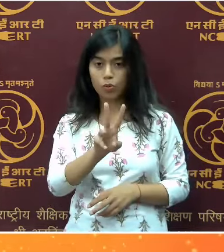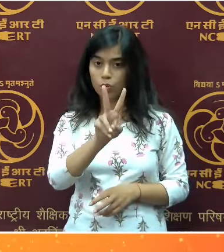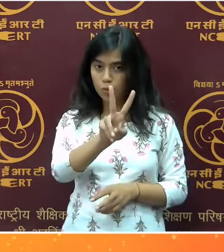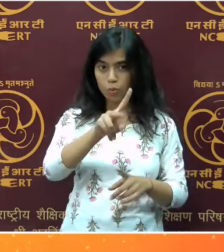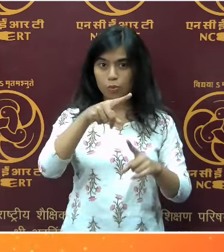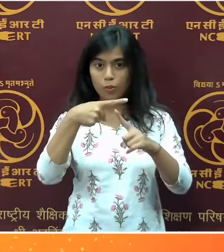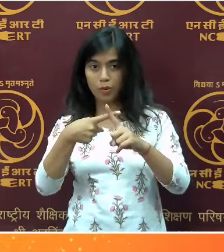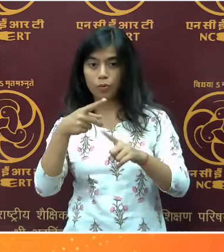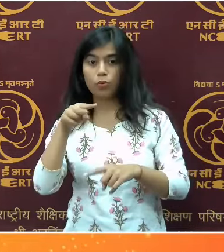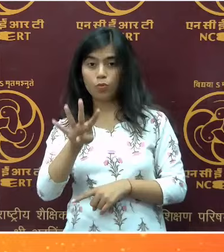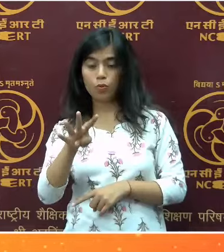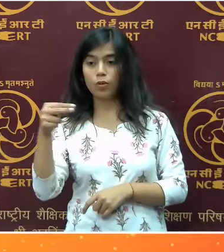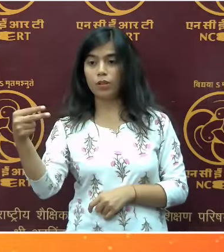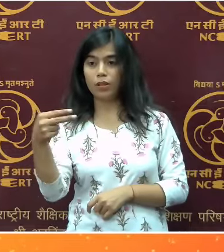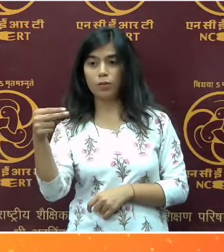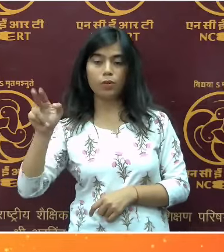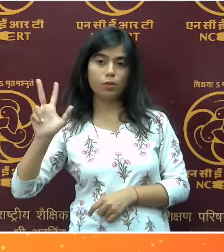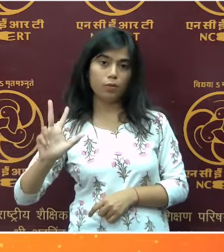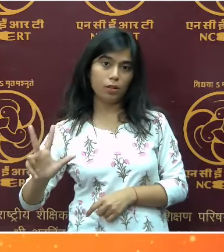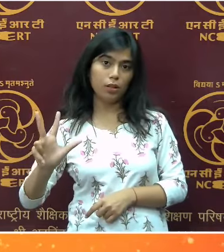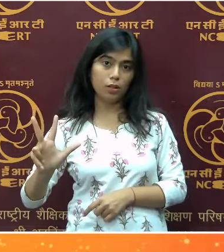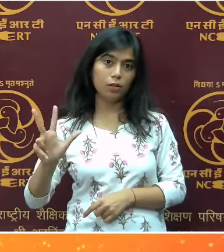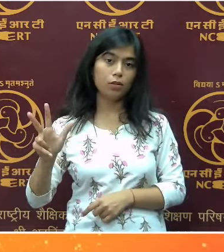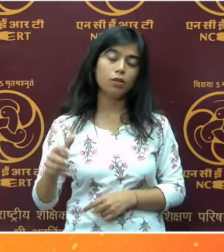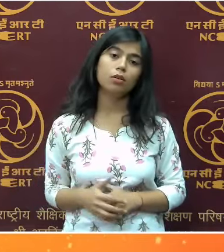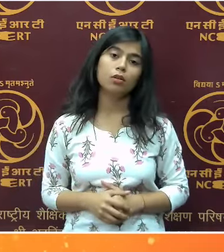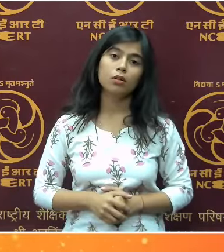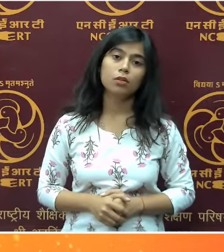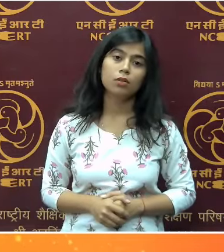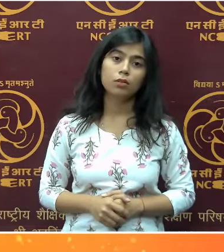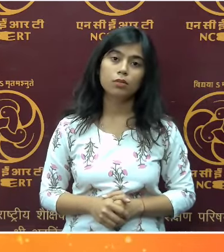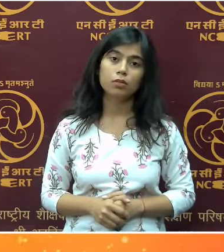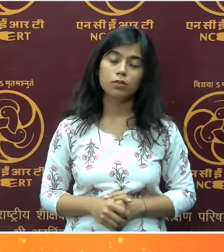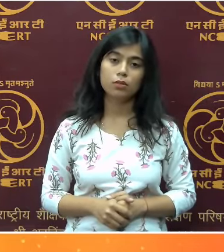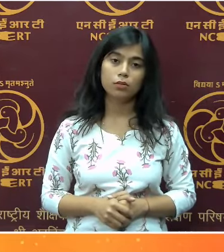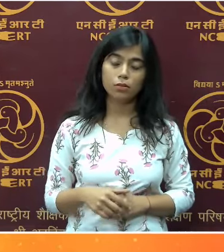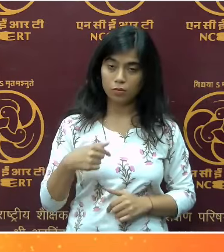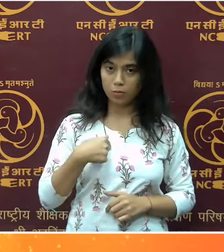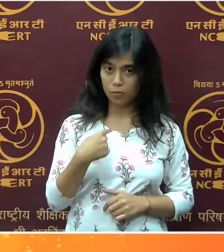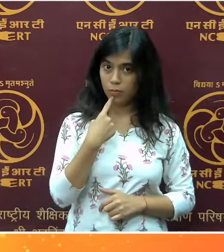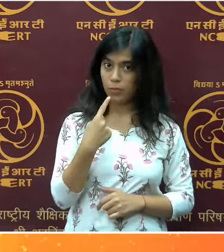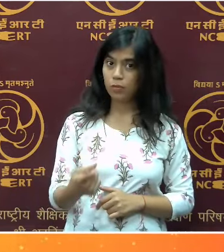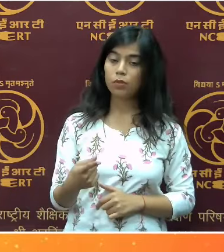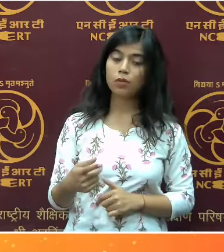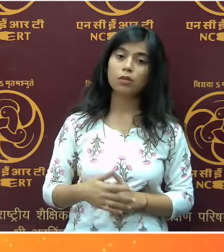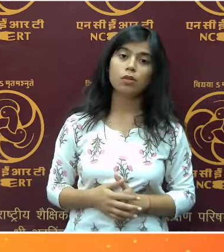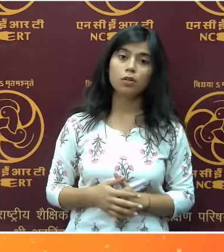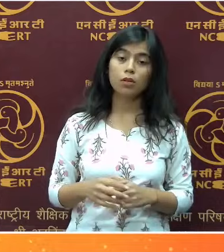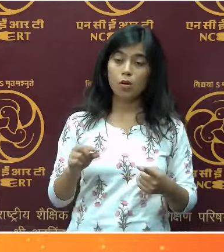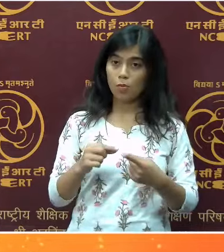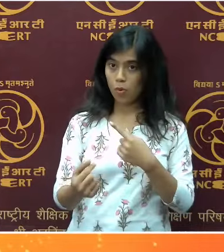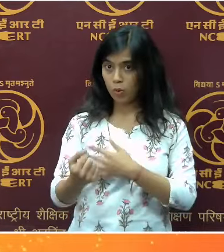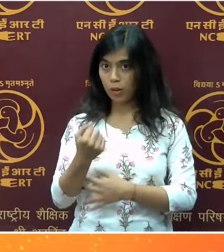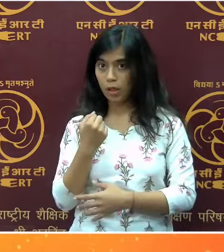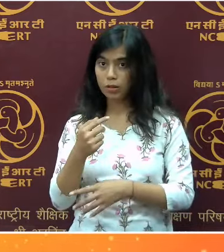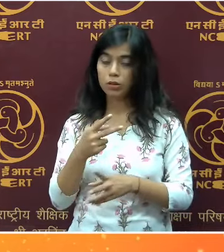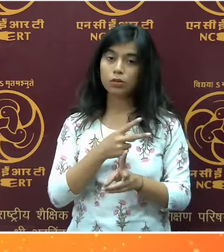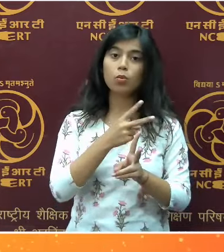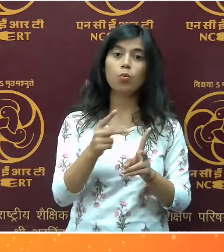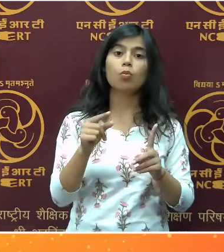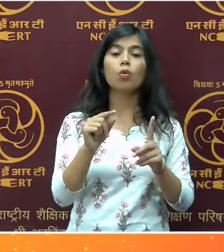to 8. So now I can say that the potential difference, that is